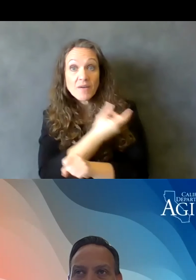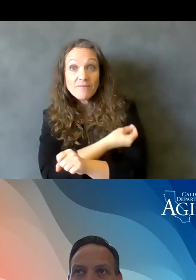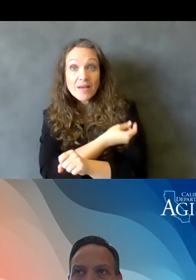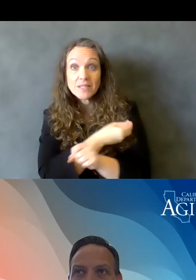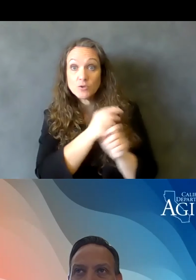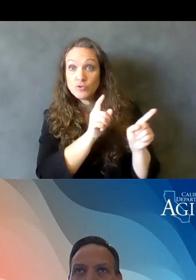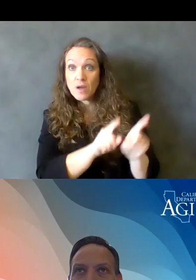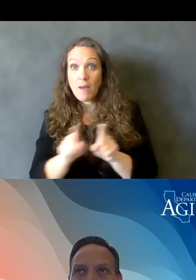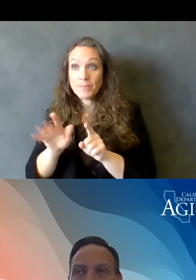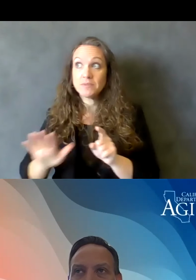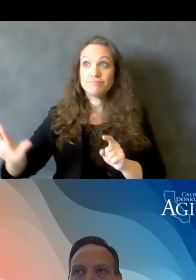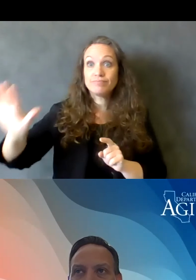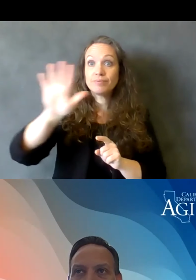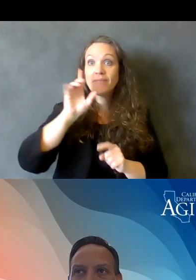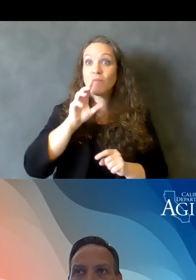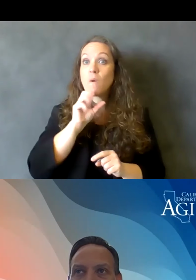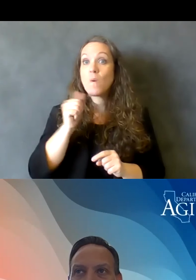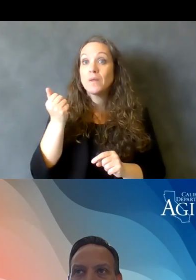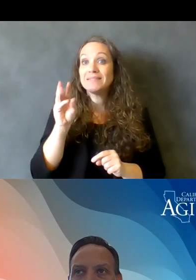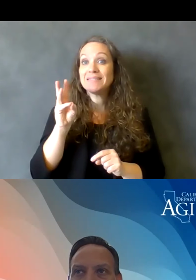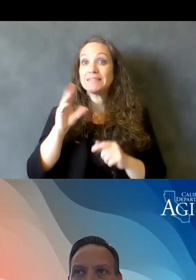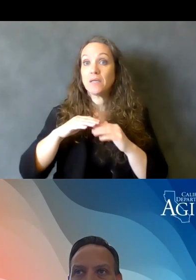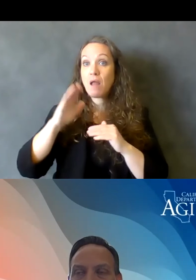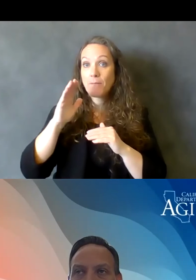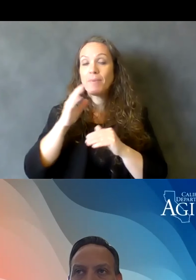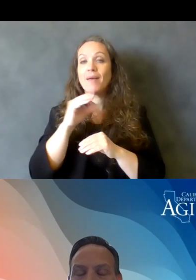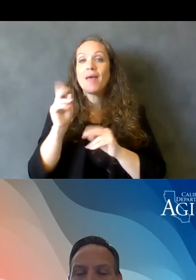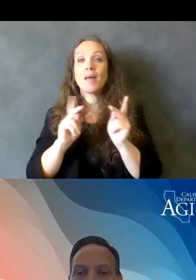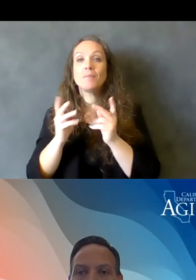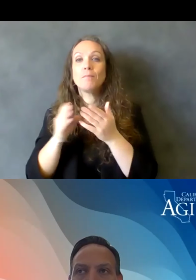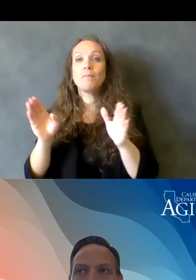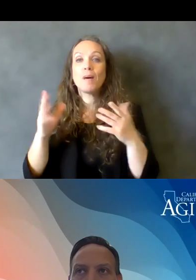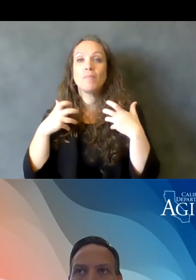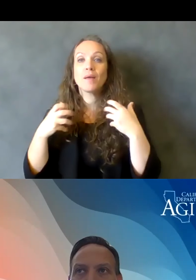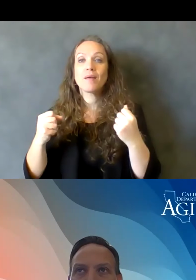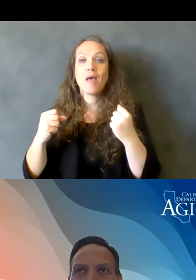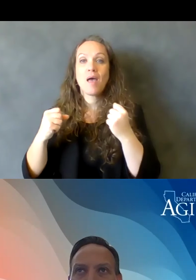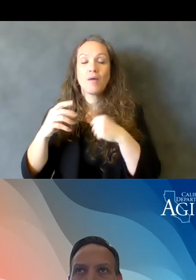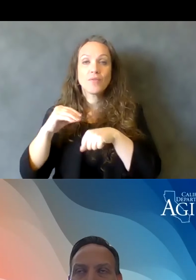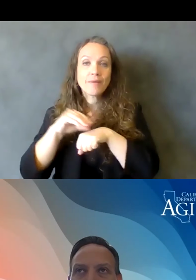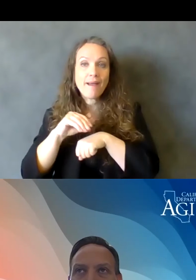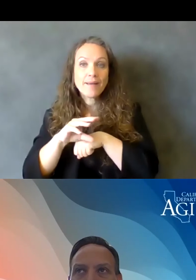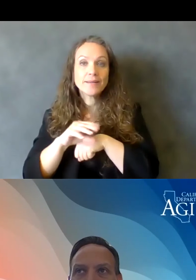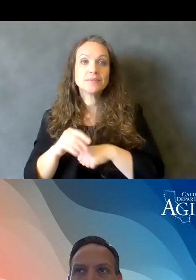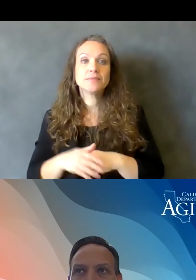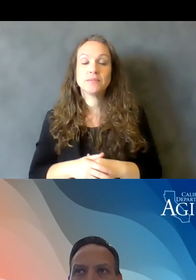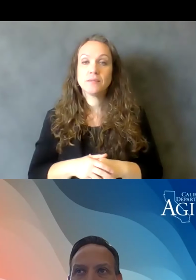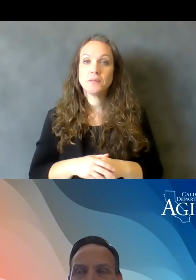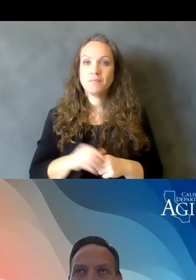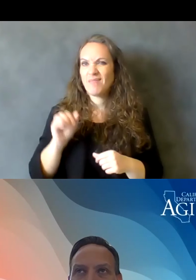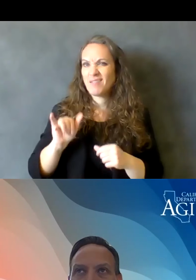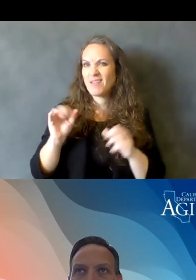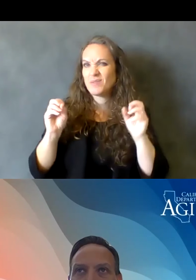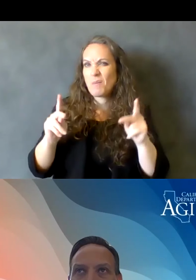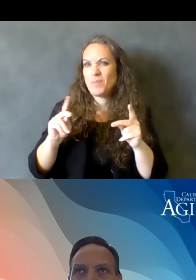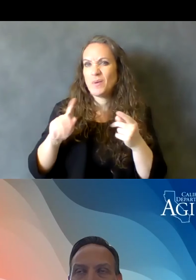16 and older, and based on public health guidance at that time. So that will be the opportunity to start reopening